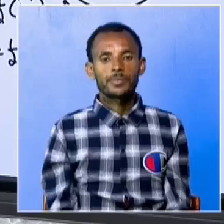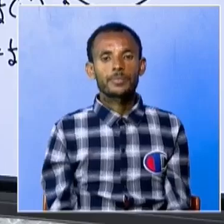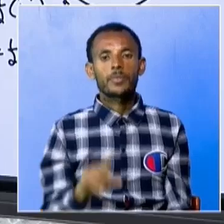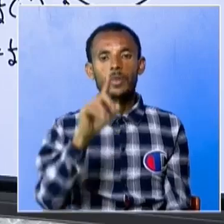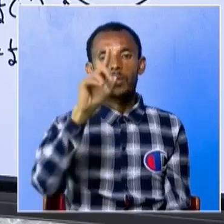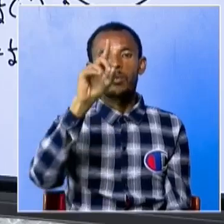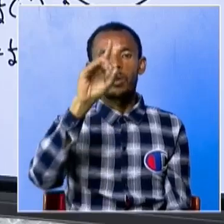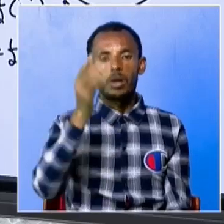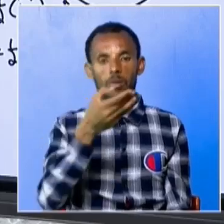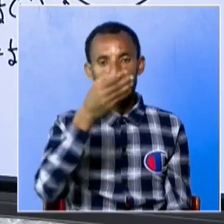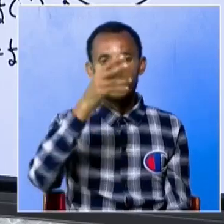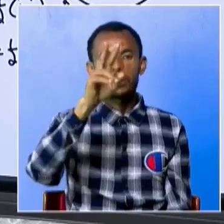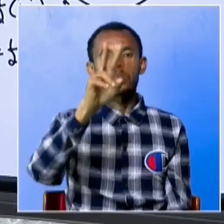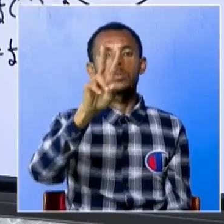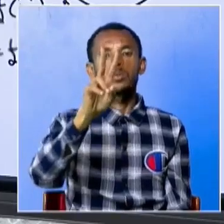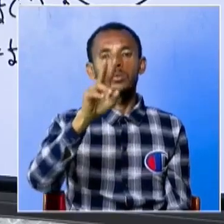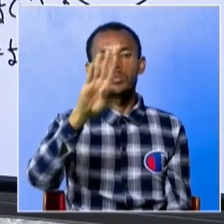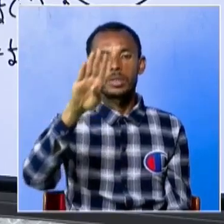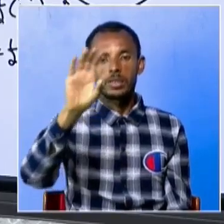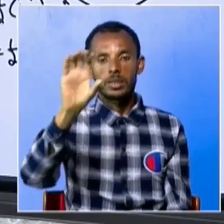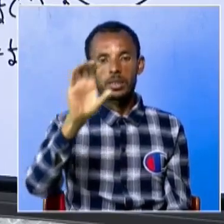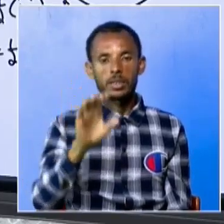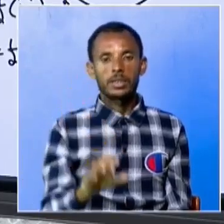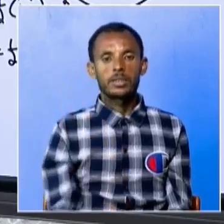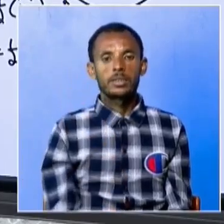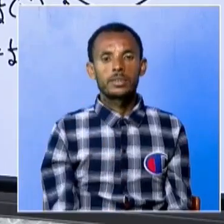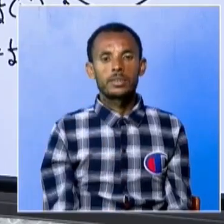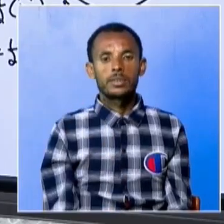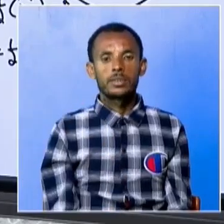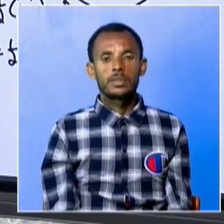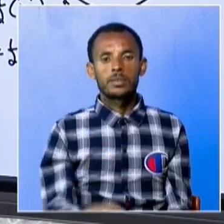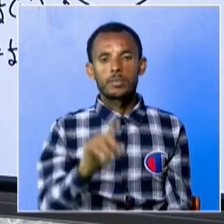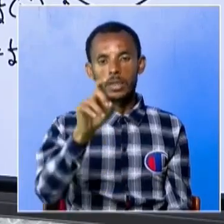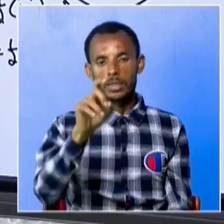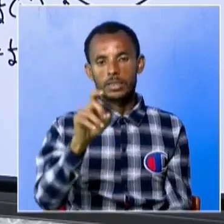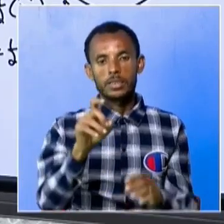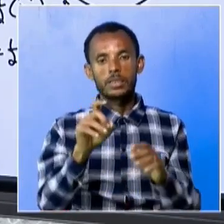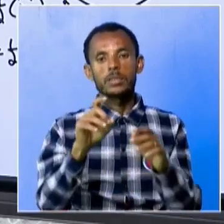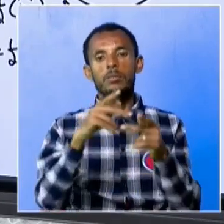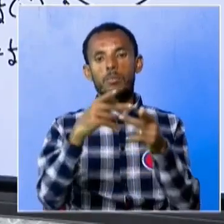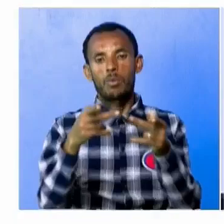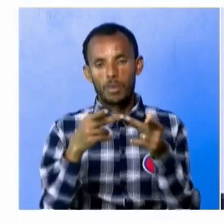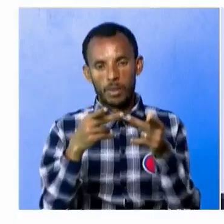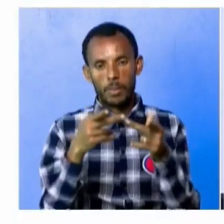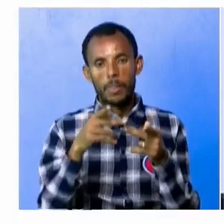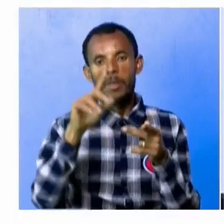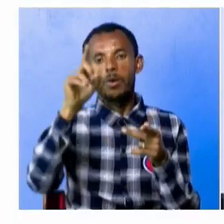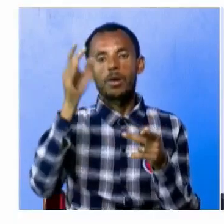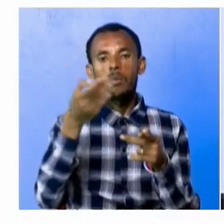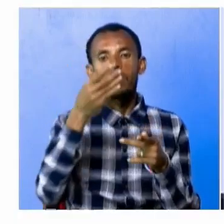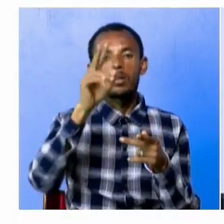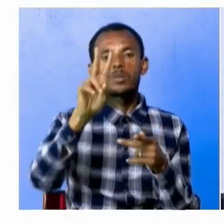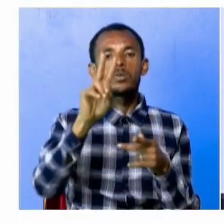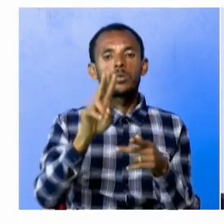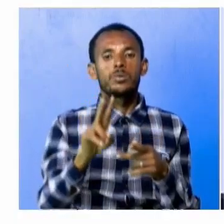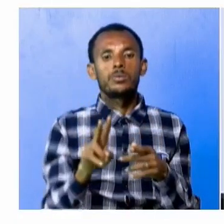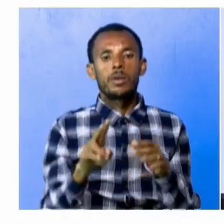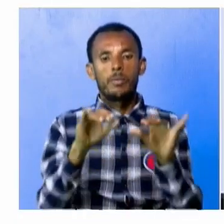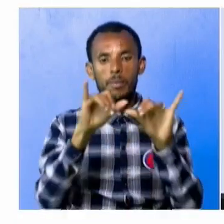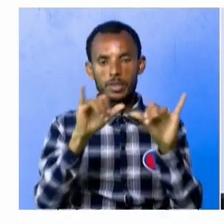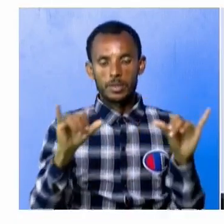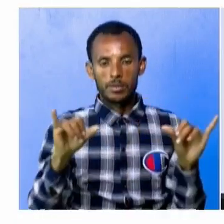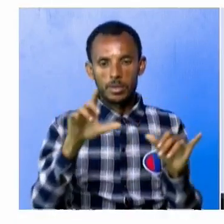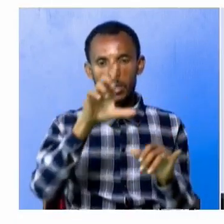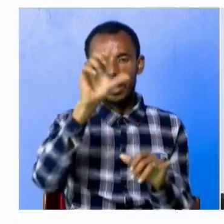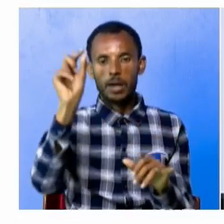half of BC, okay? In place of X, you can substitute half of the measure of